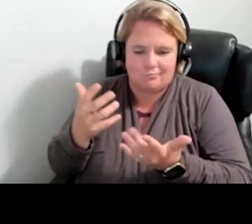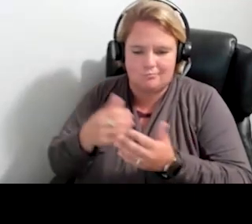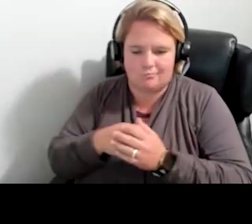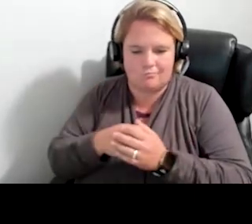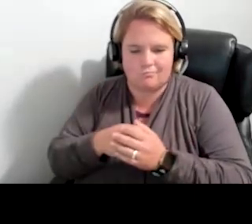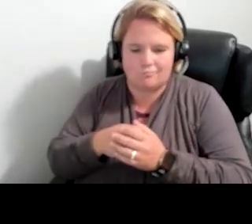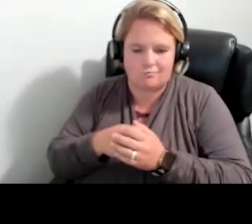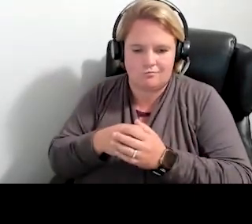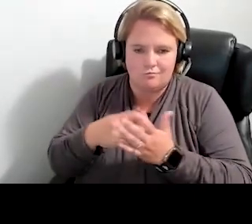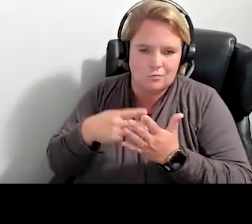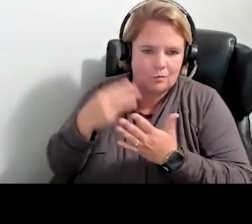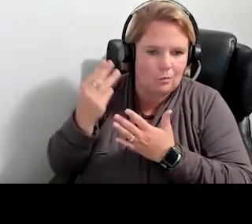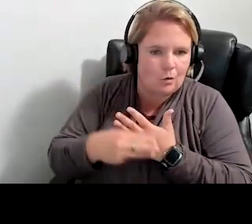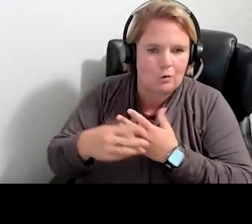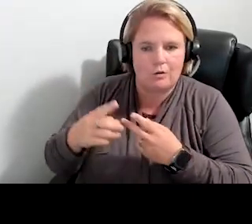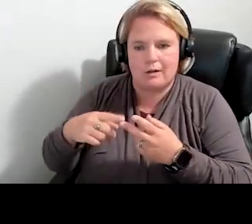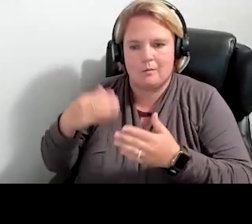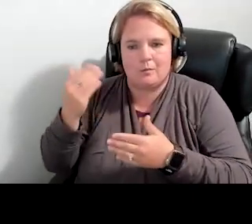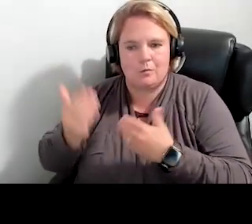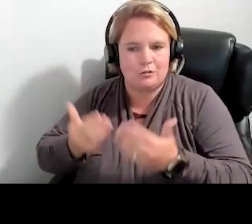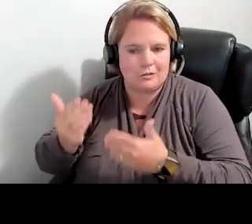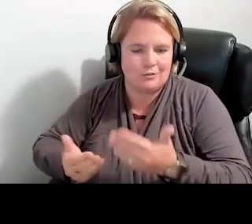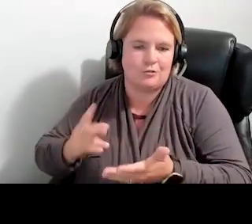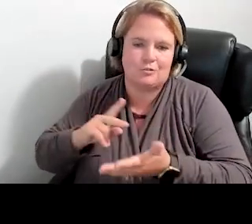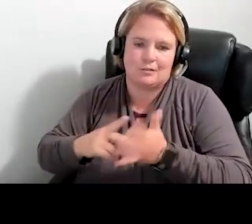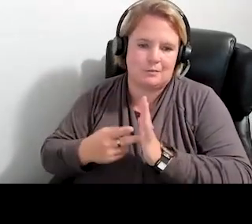programming procedures that allows me to,